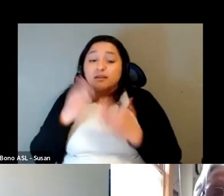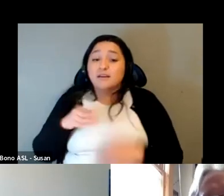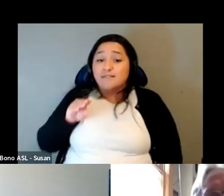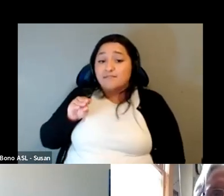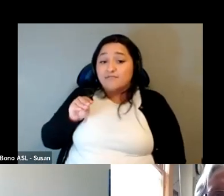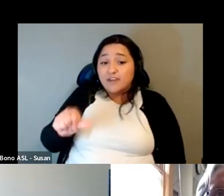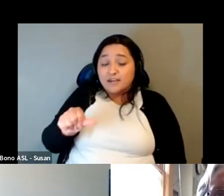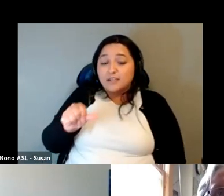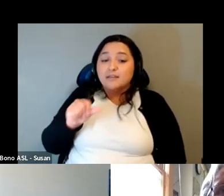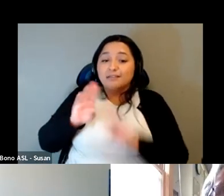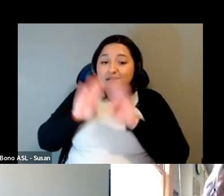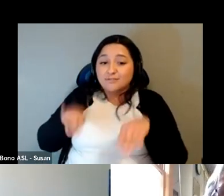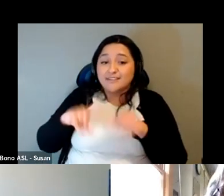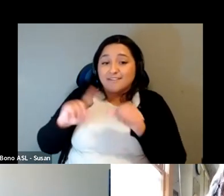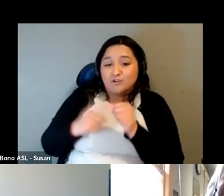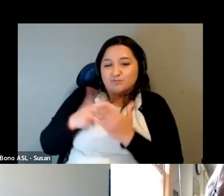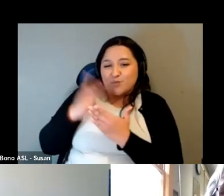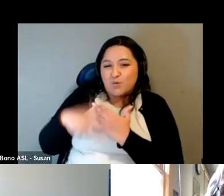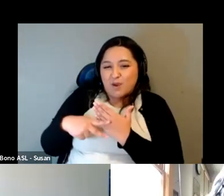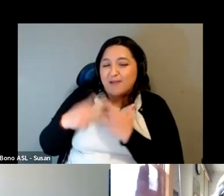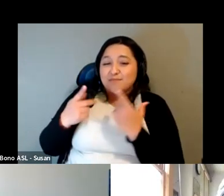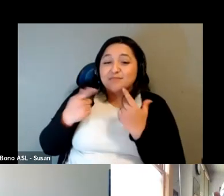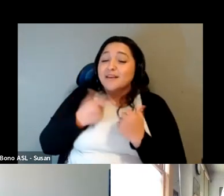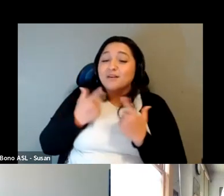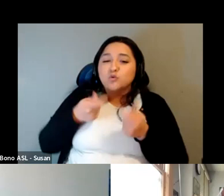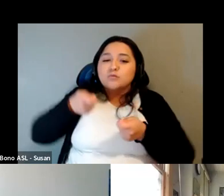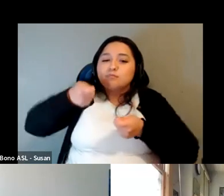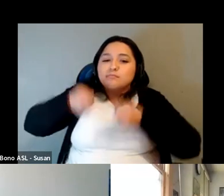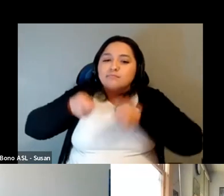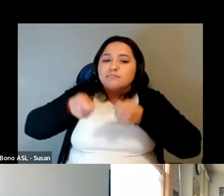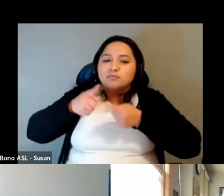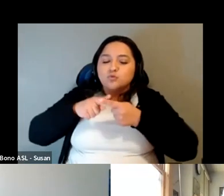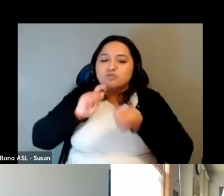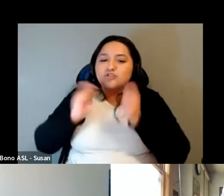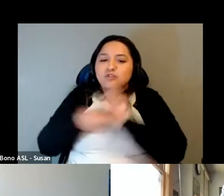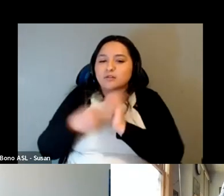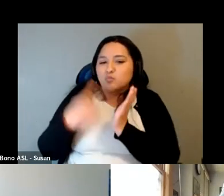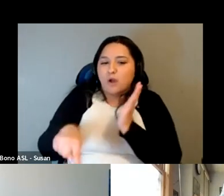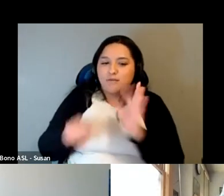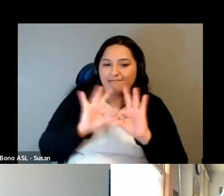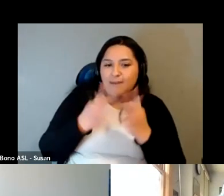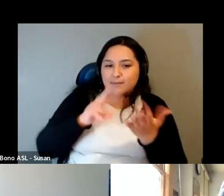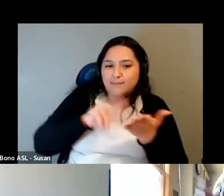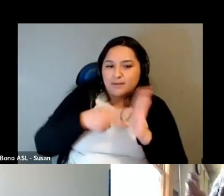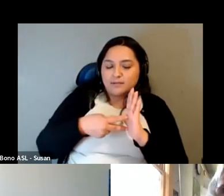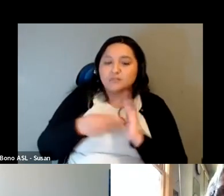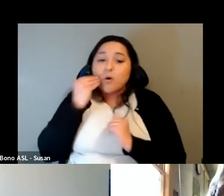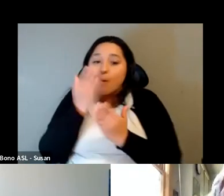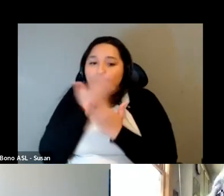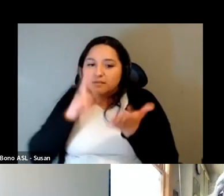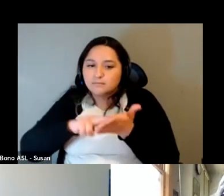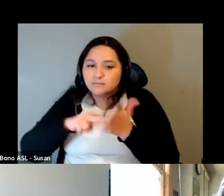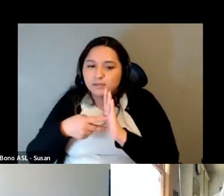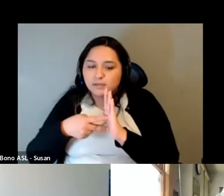first chronic homeless programs, they redefined family and youth homelessness under the Hearth Act. And